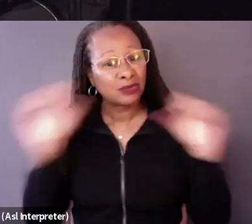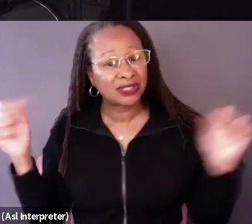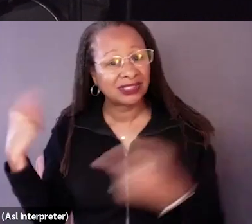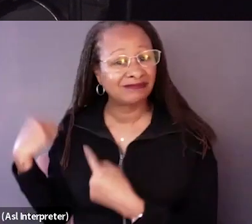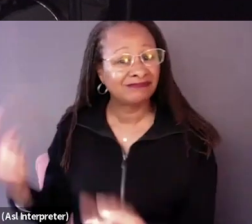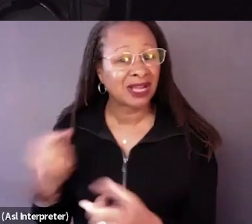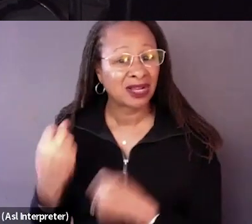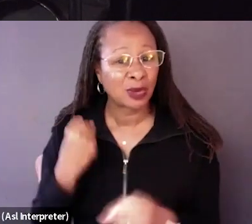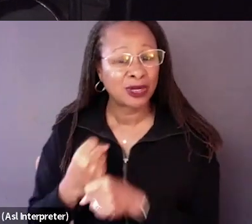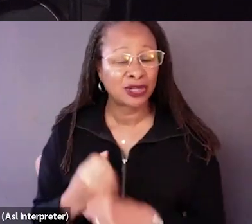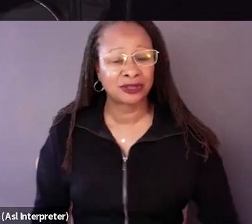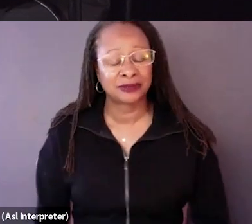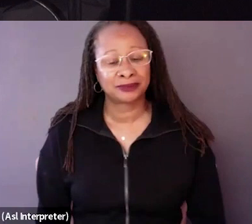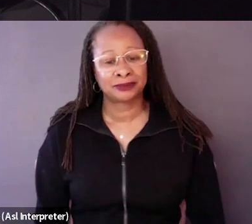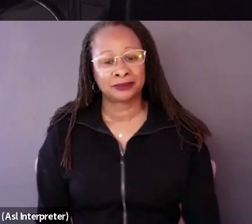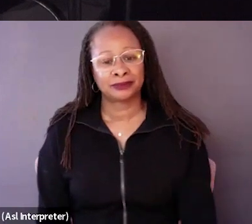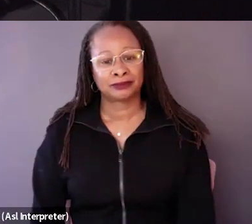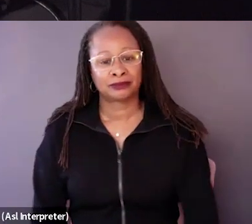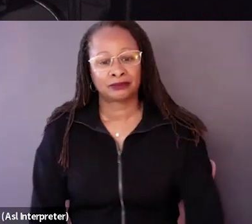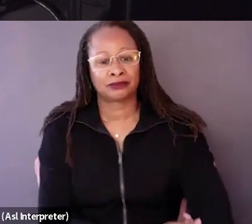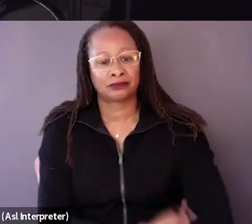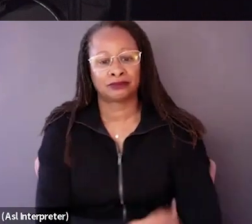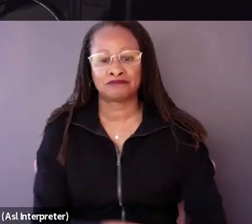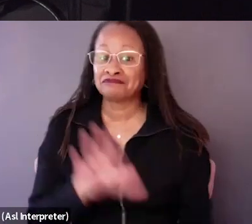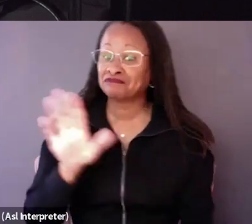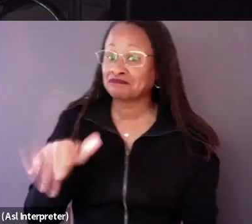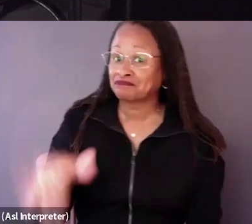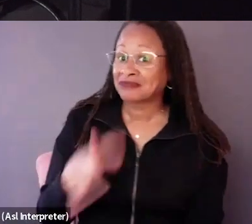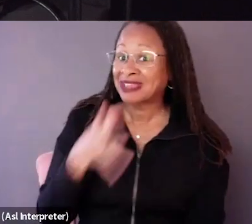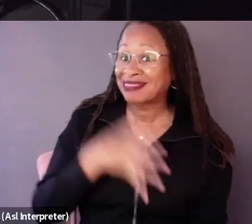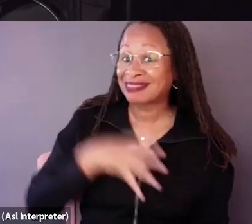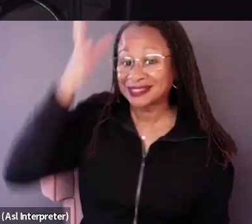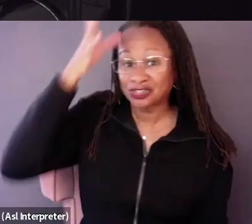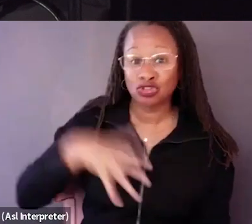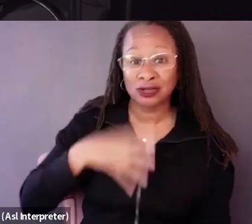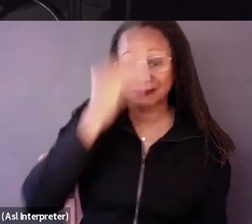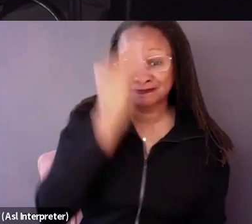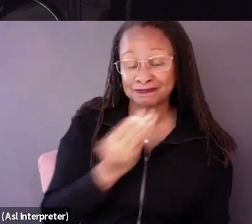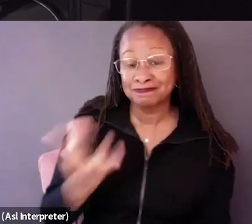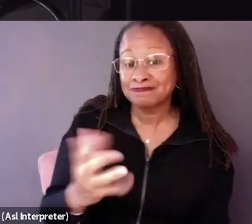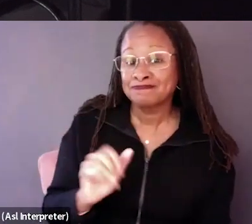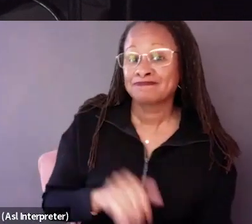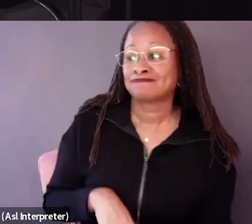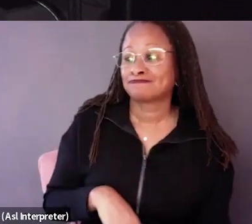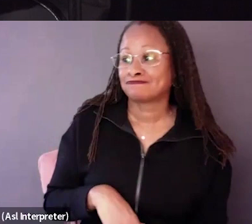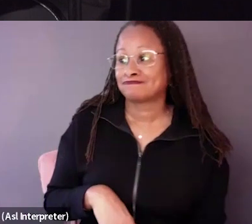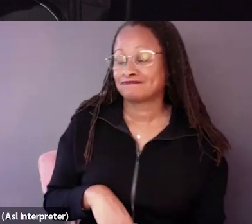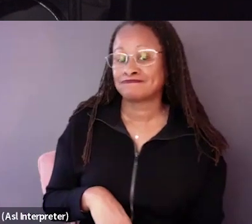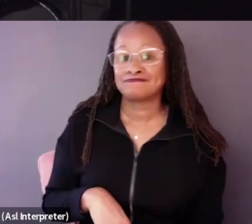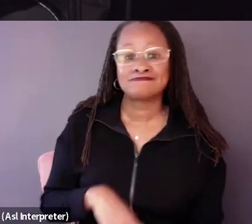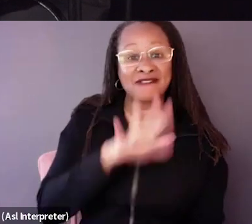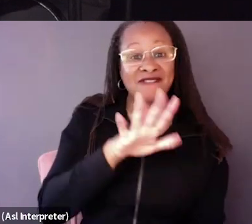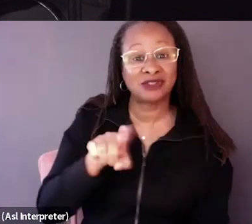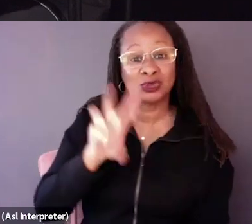in your country. Yeah, ladies and gentlemen, in the 5 to 6